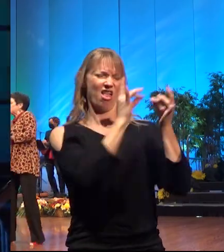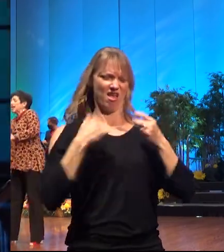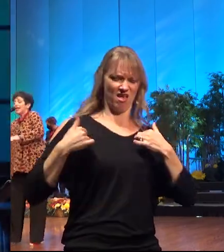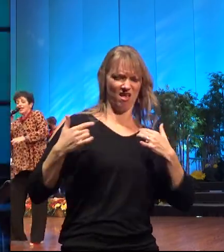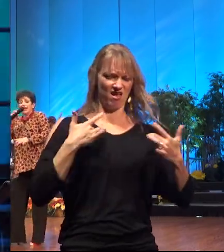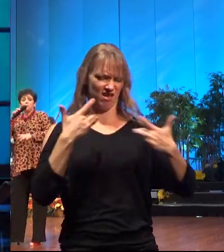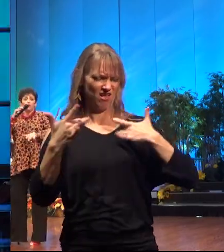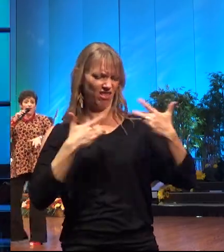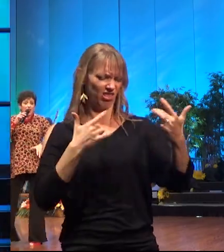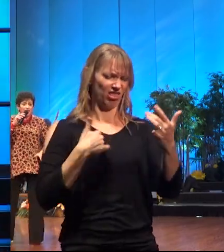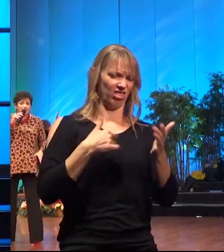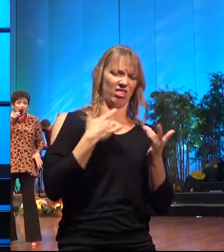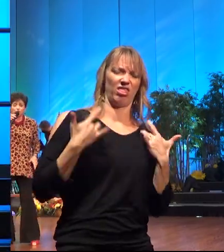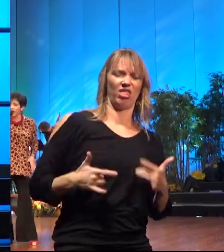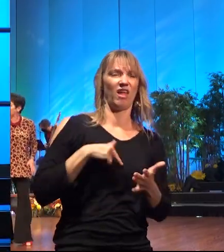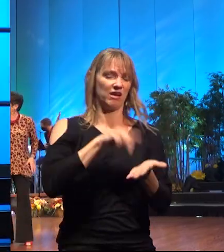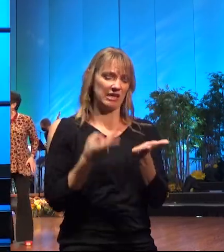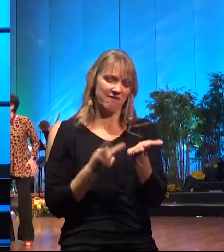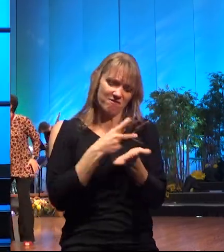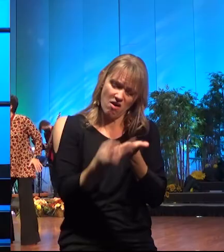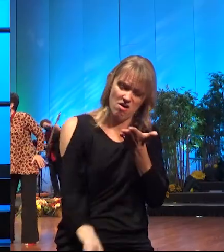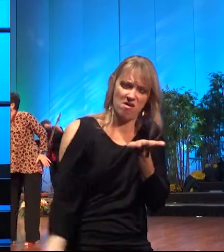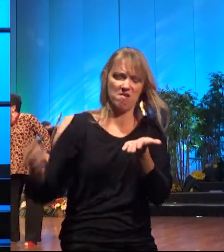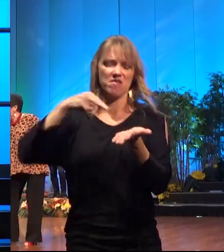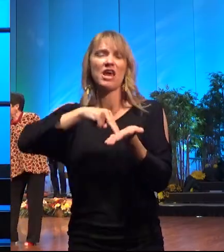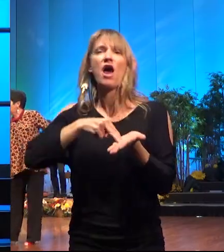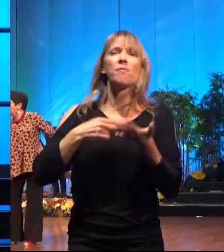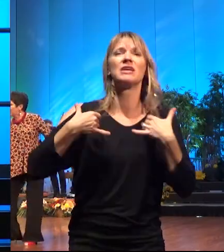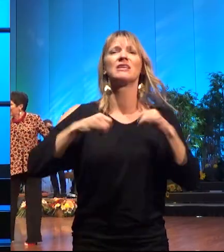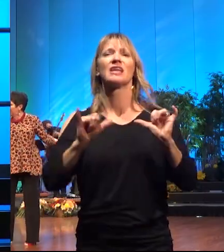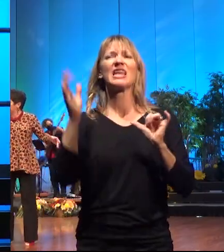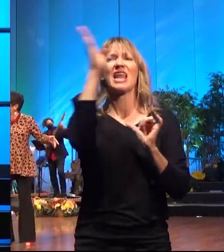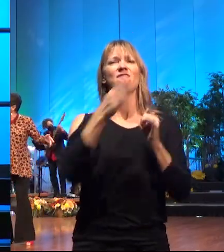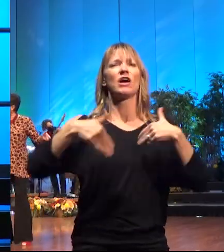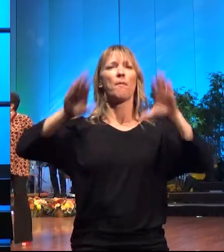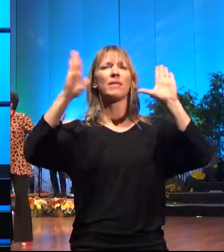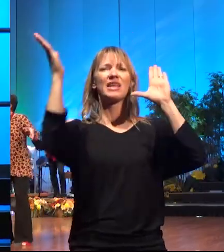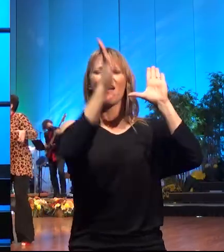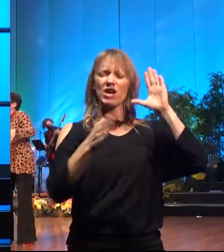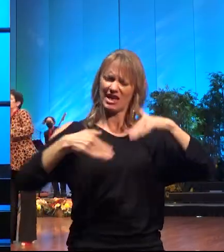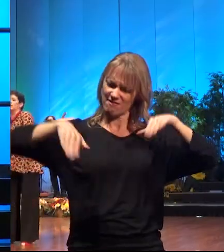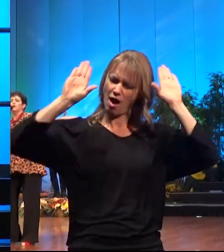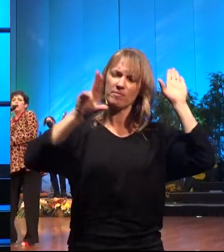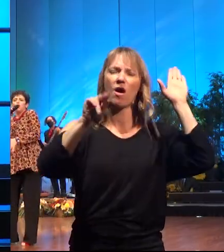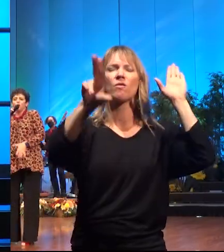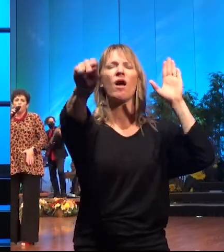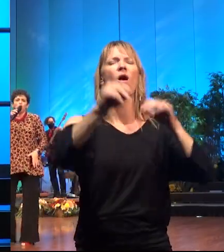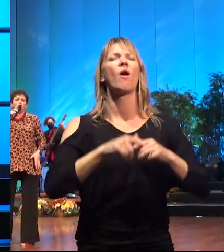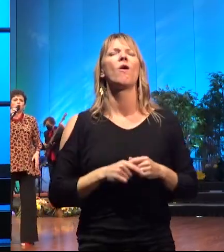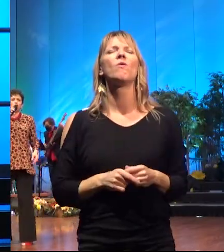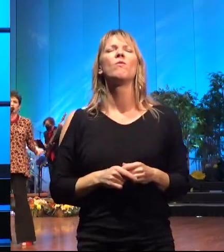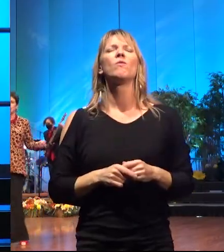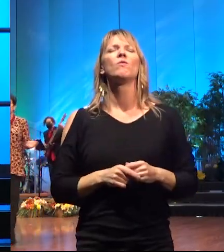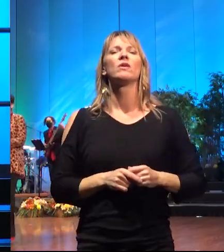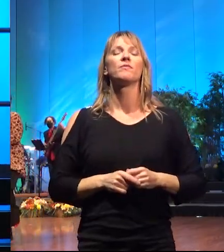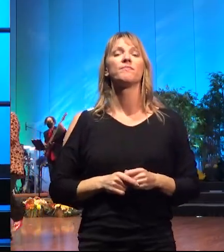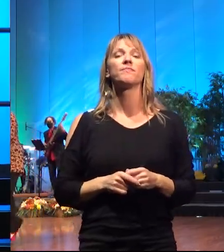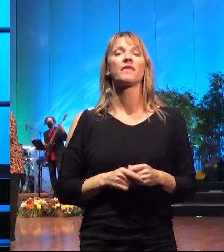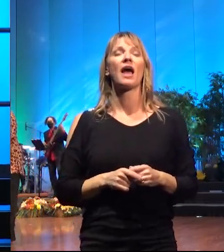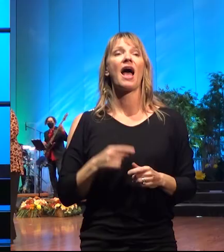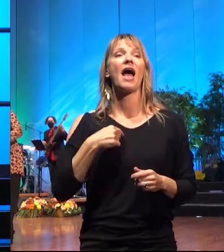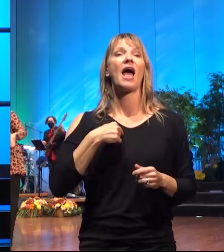Oh, I'll find my way, find my way. Oh, oh, oh, I'll find my way, find my